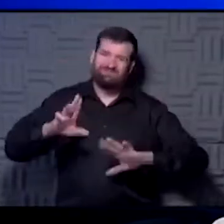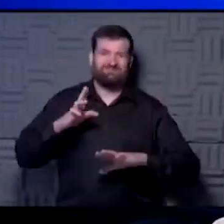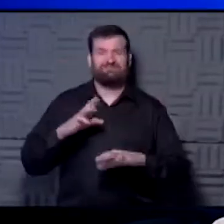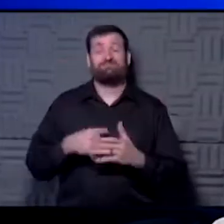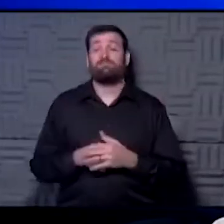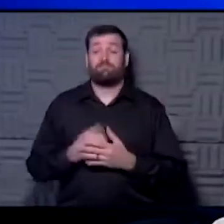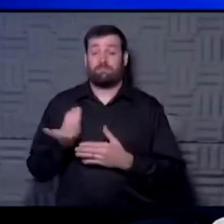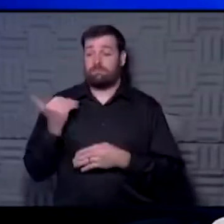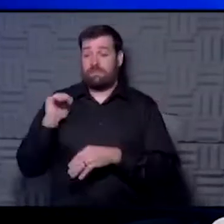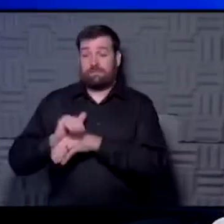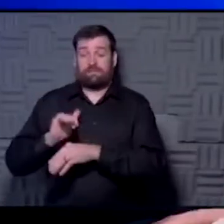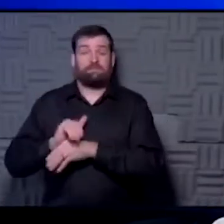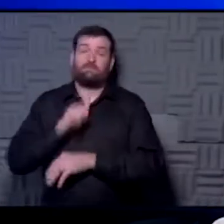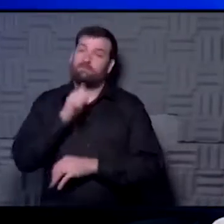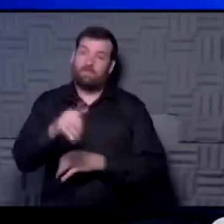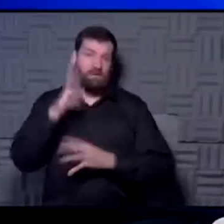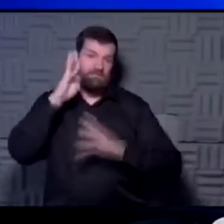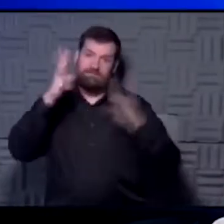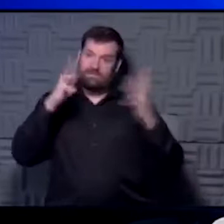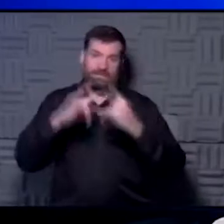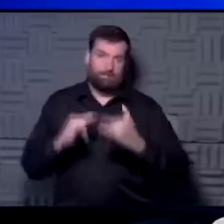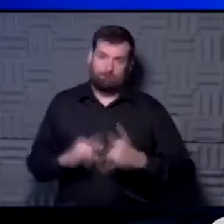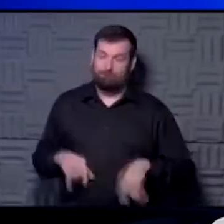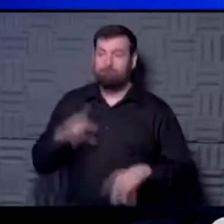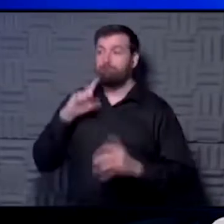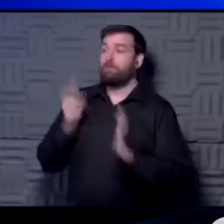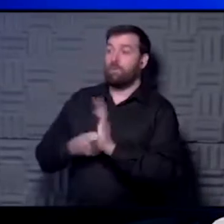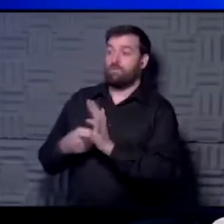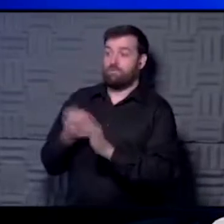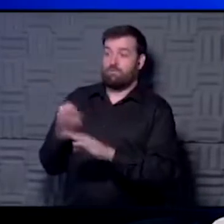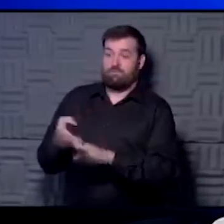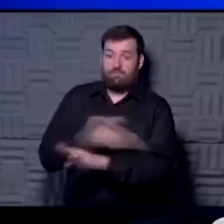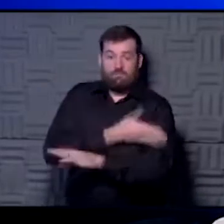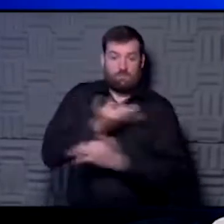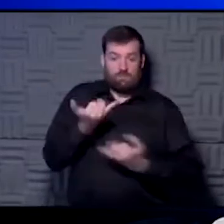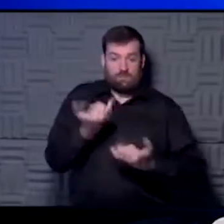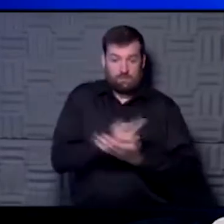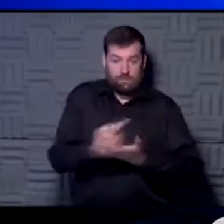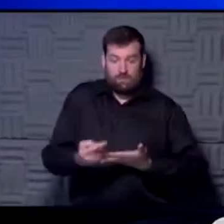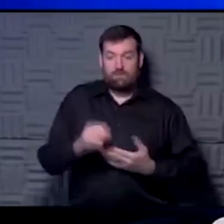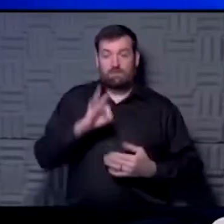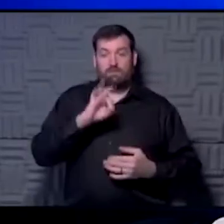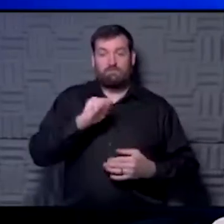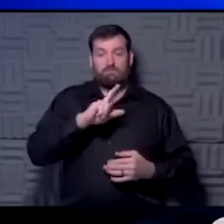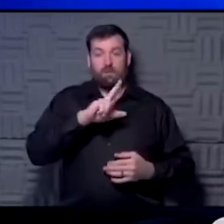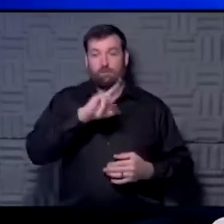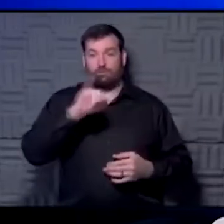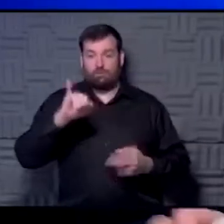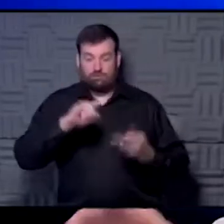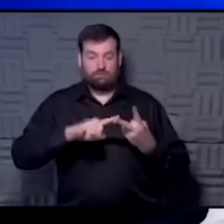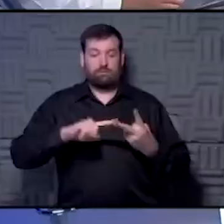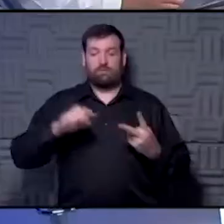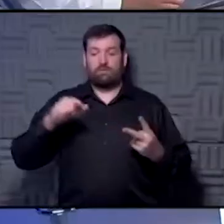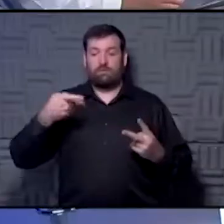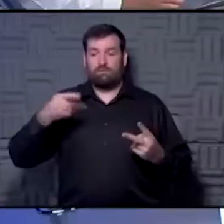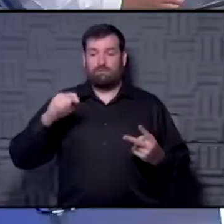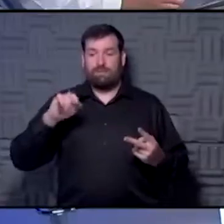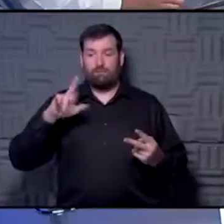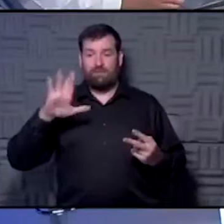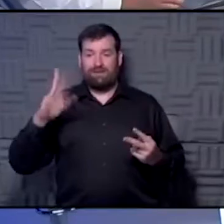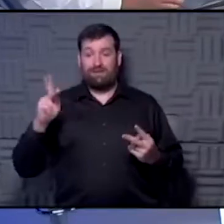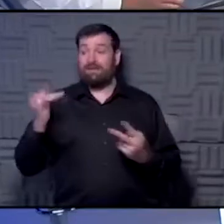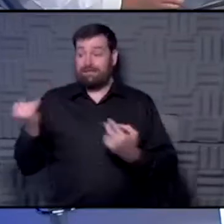night was not a fantasy camp. In fact, you notice before this week we've had Fauci, Patrick, and I'm bringing